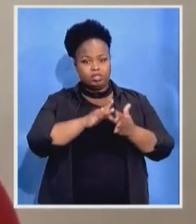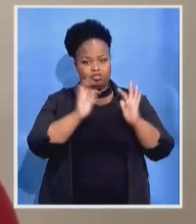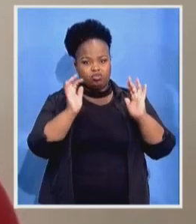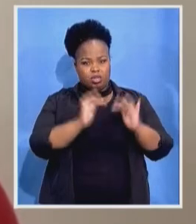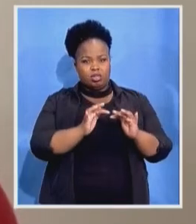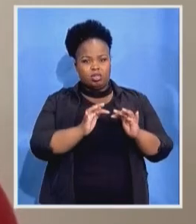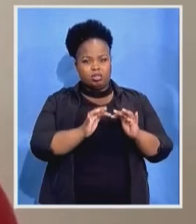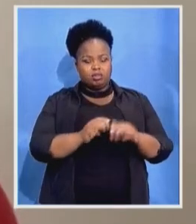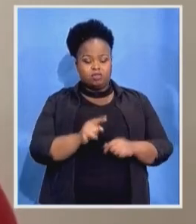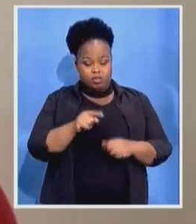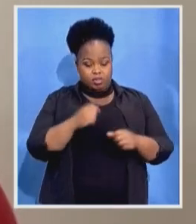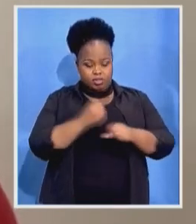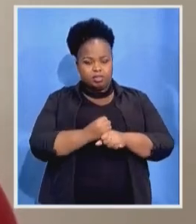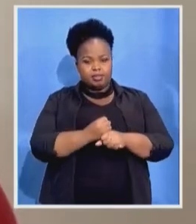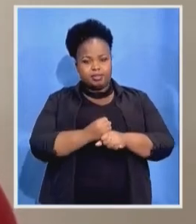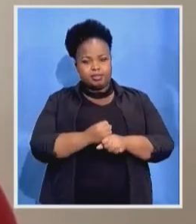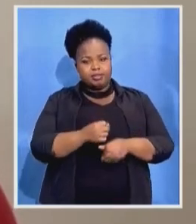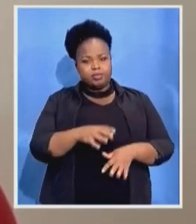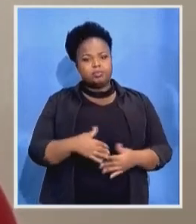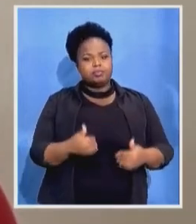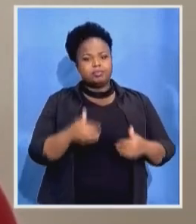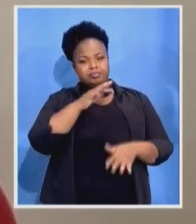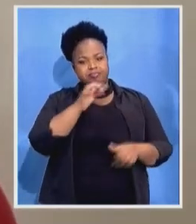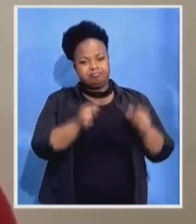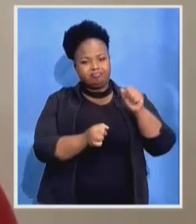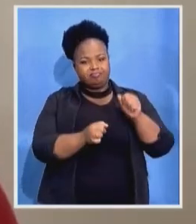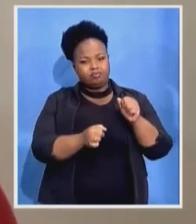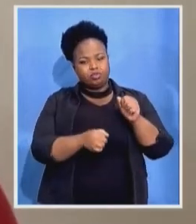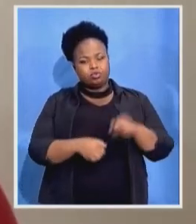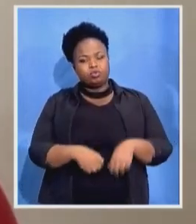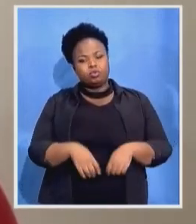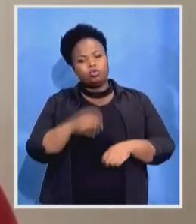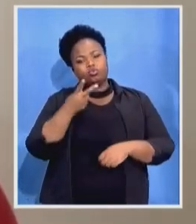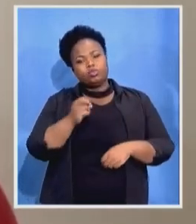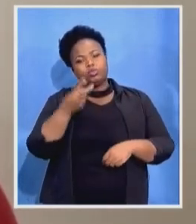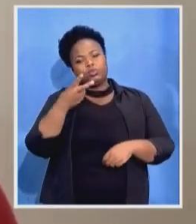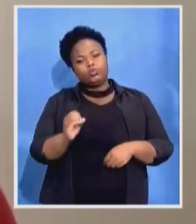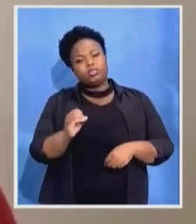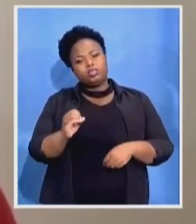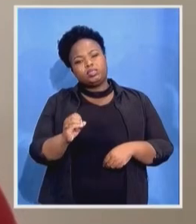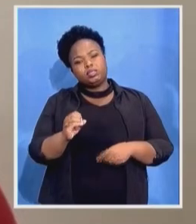evaluate 2020 and adopt the 2021 program of action.